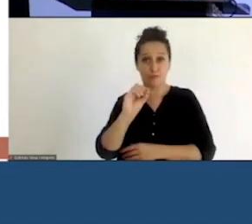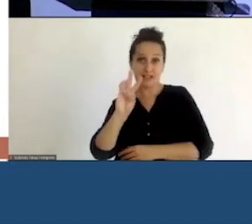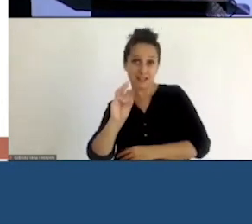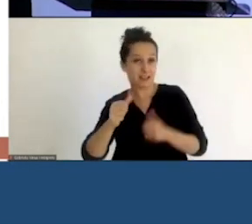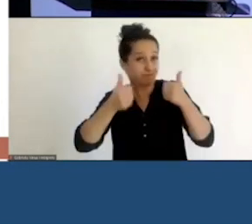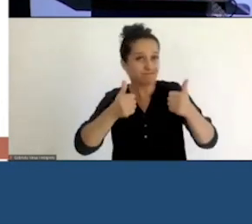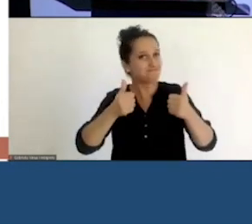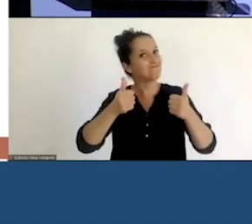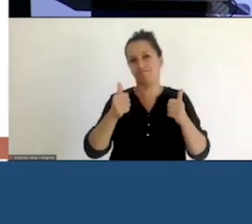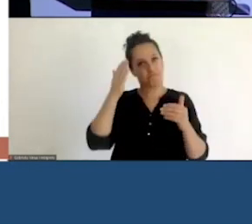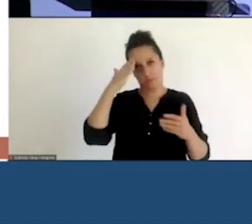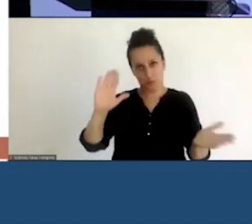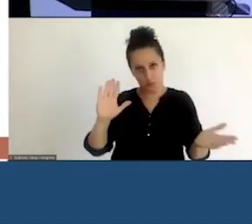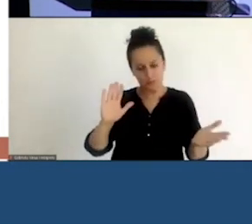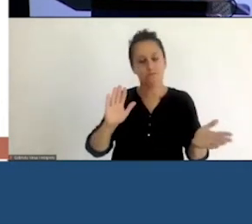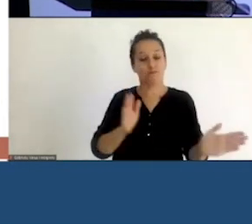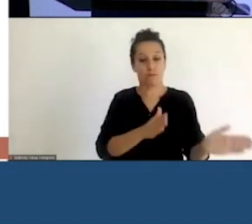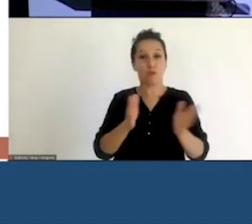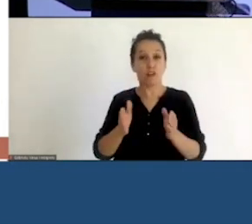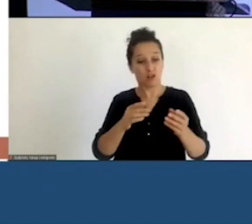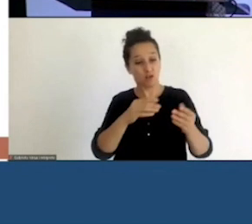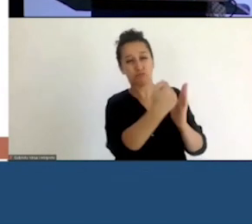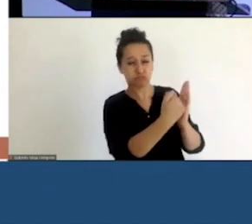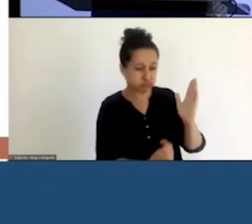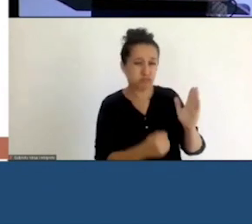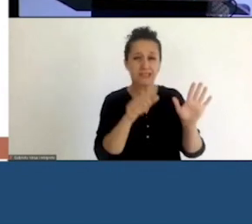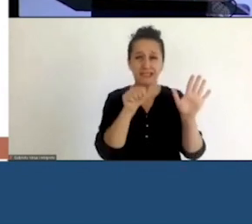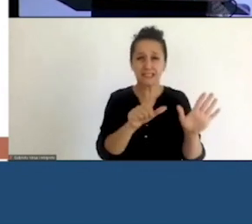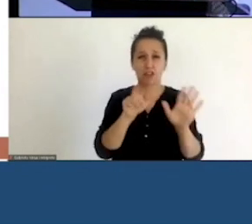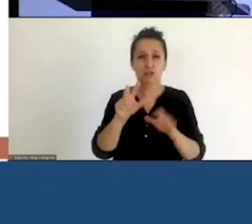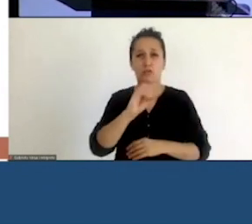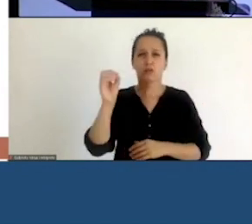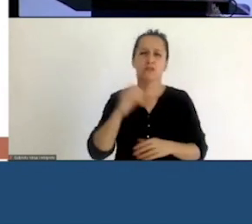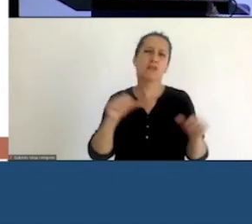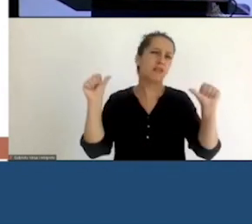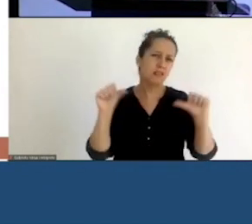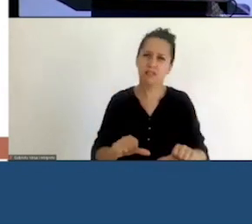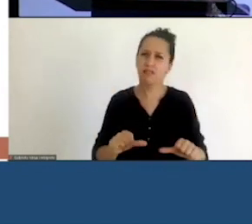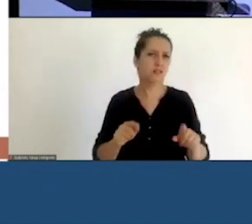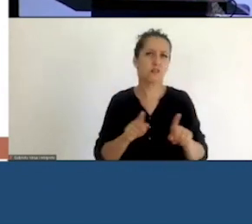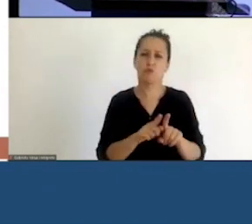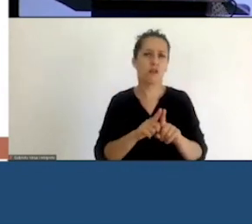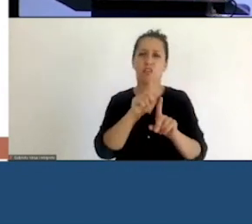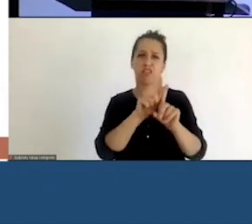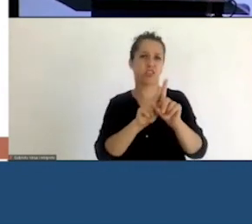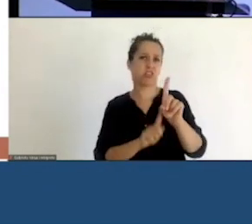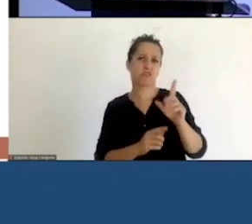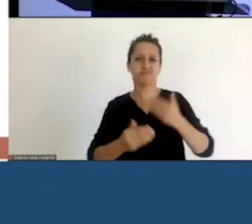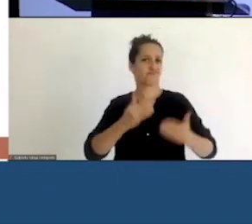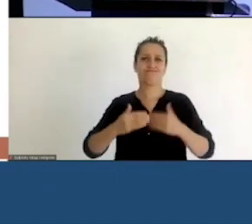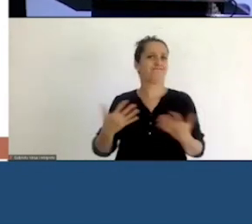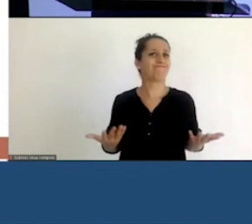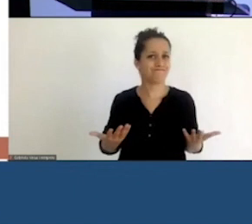attaining 30%, but at least they're moving up. It's a horrible report card. So 22% of